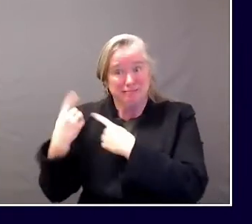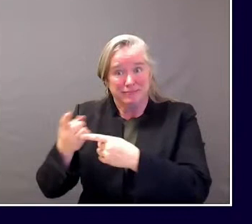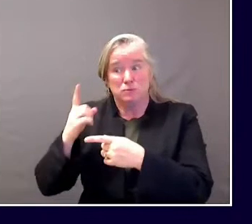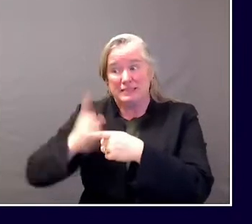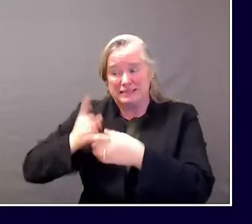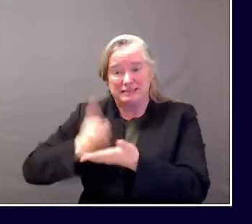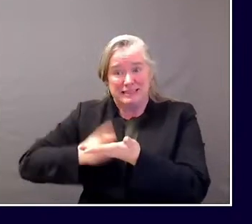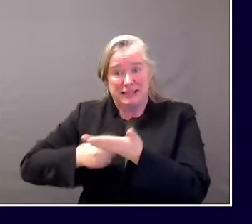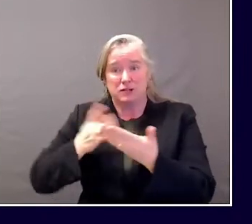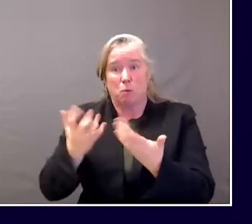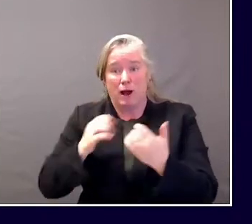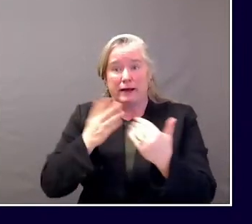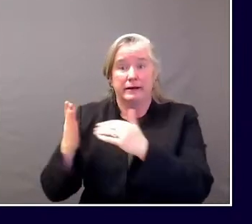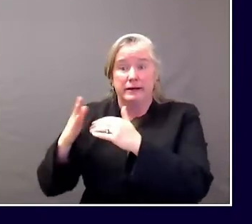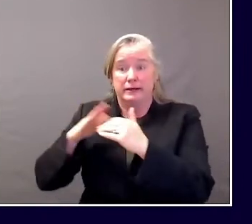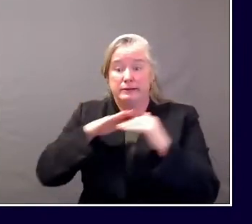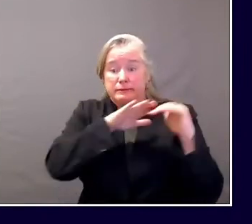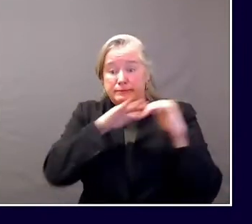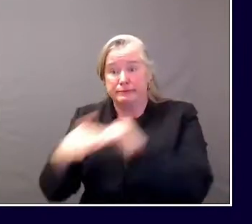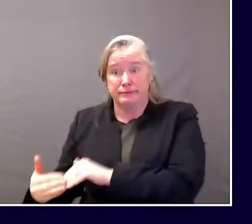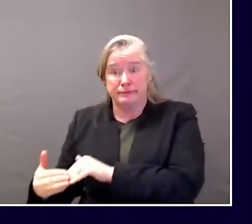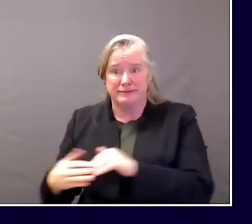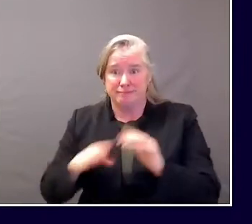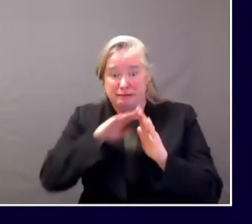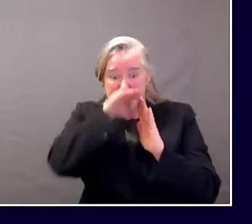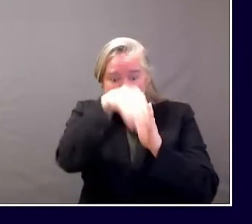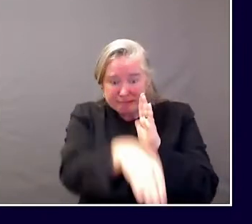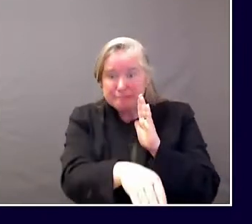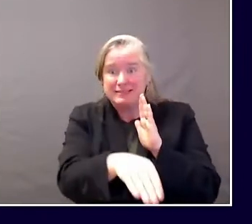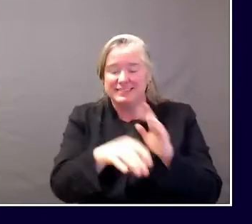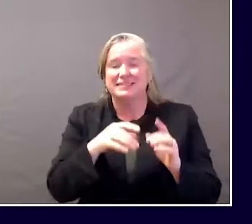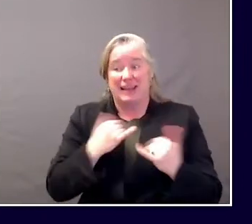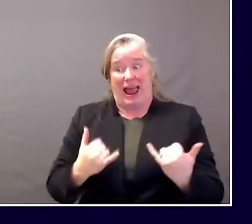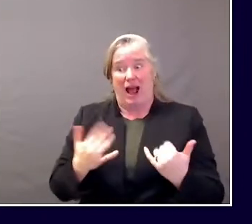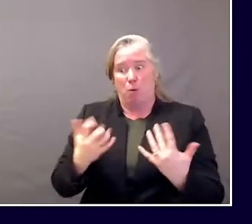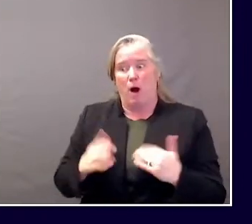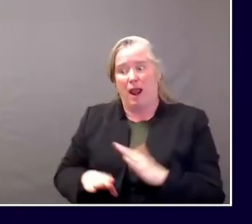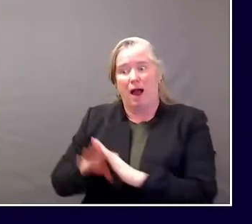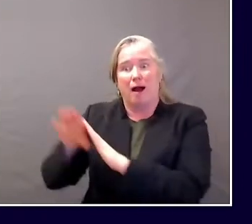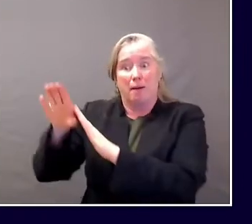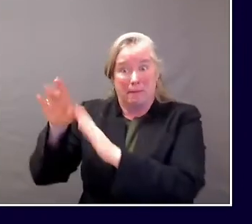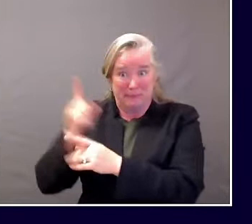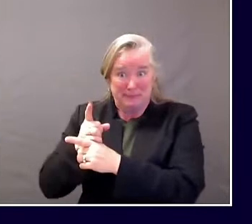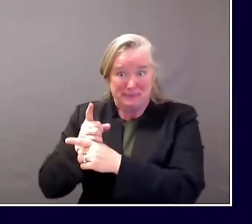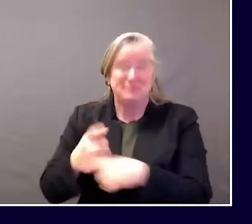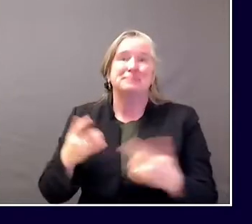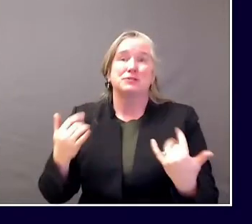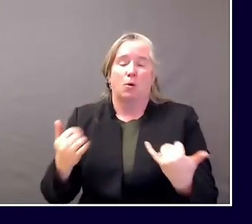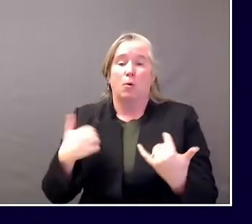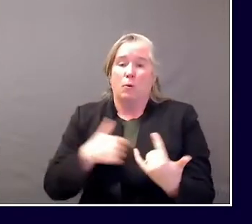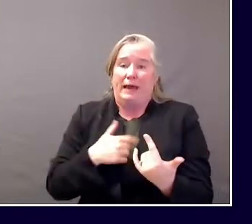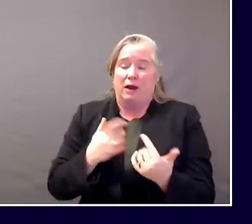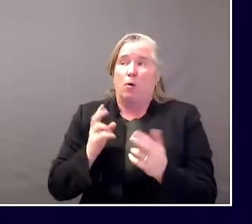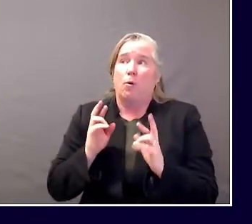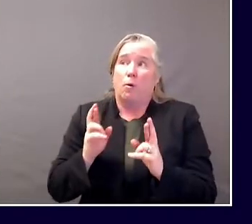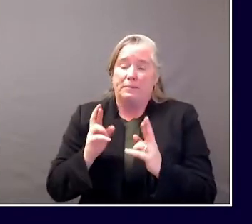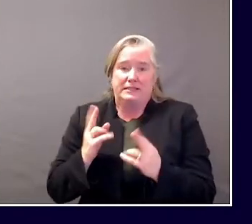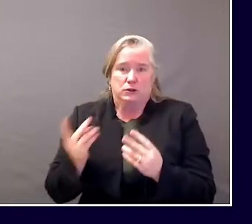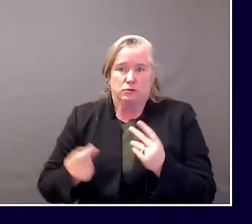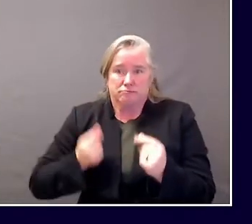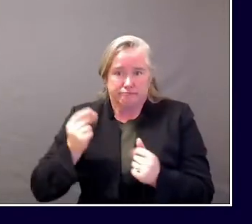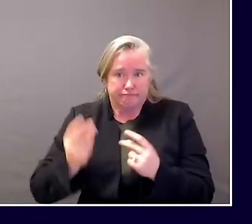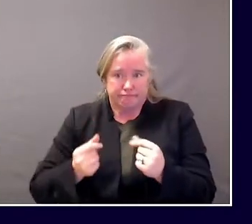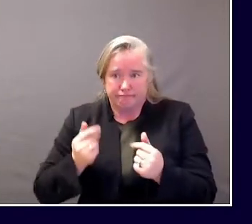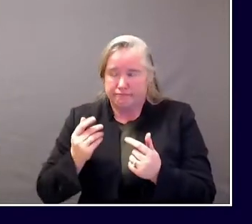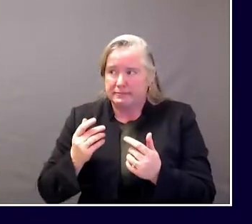We continue to work with hospitals and healthcare systems to increase that velocity so that as many shots in arms can be delivered every